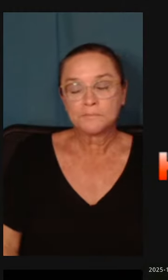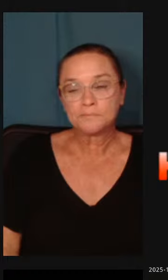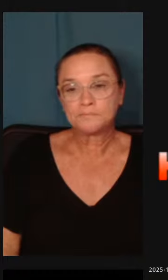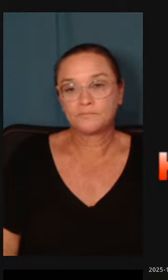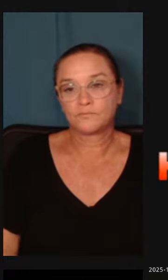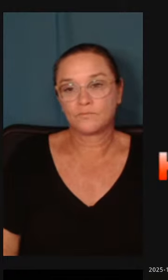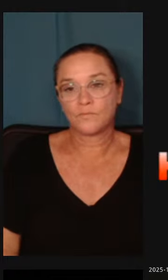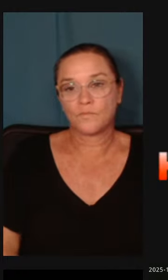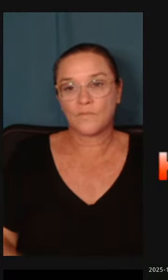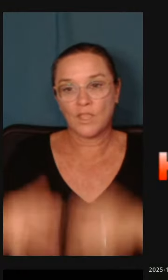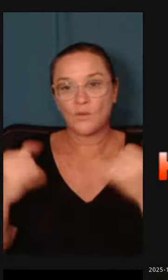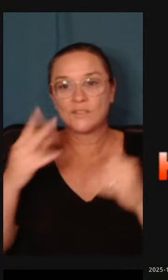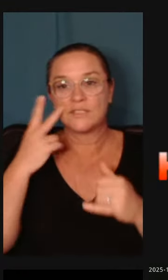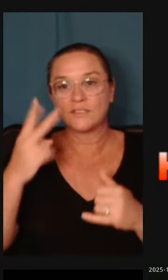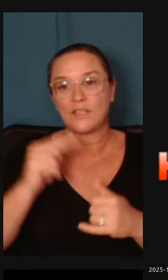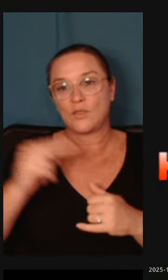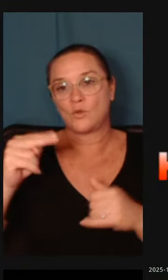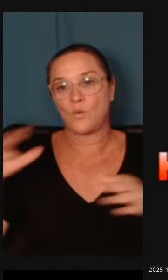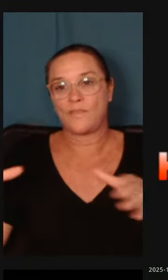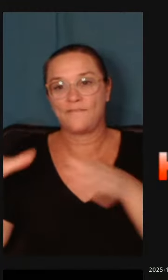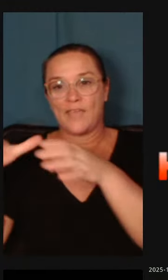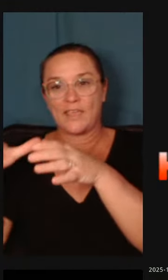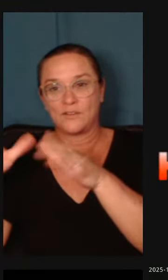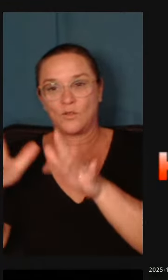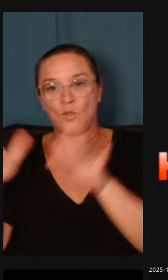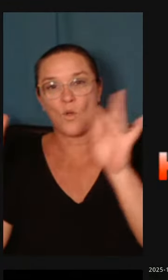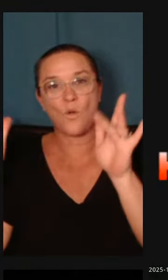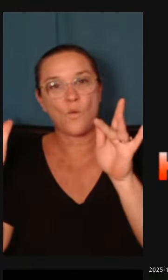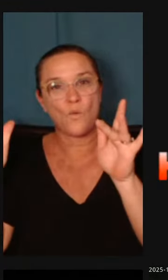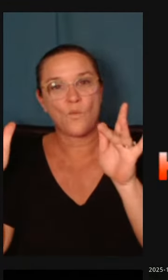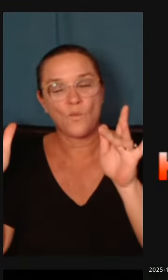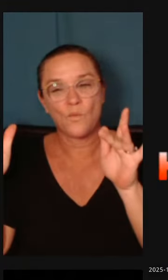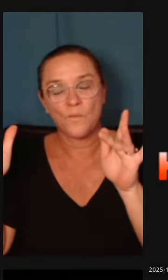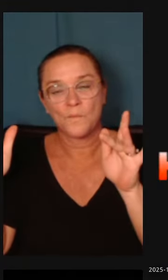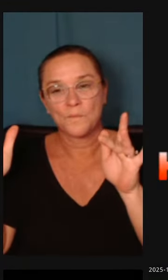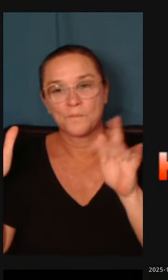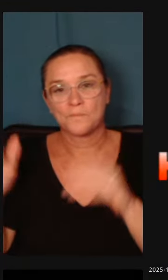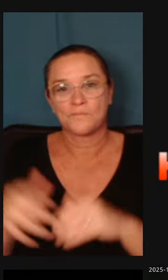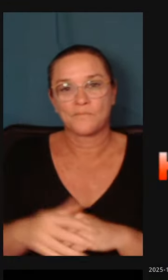You can still see the north vent over there glowing.